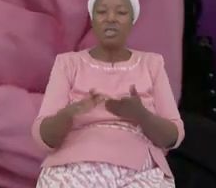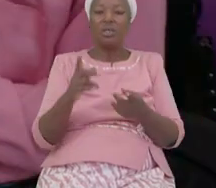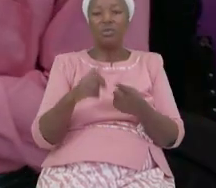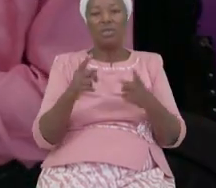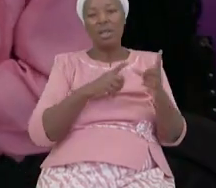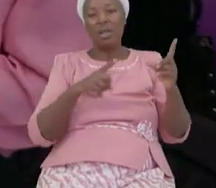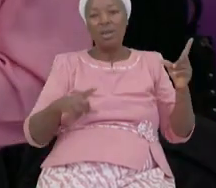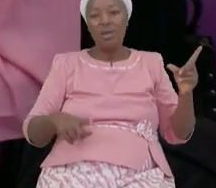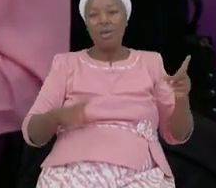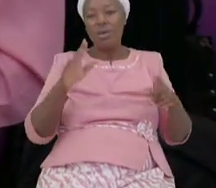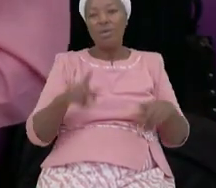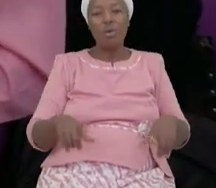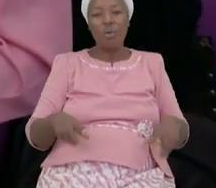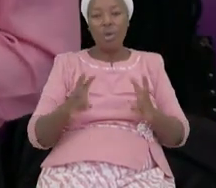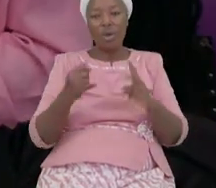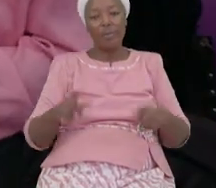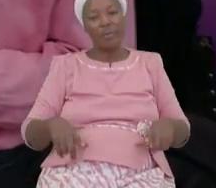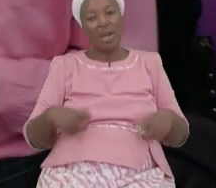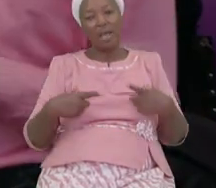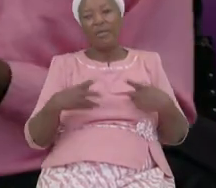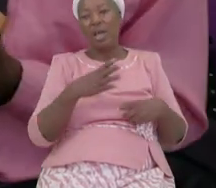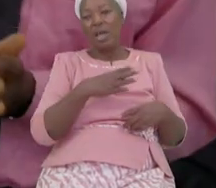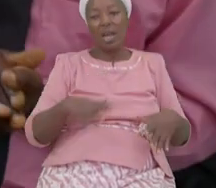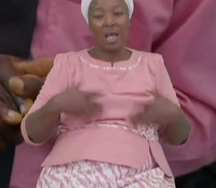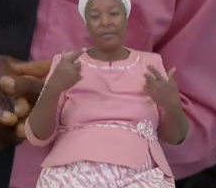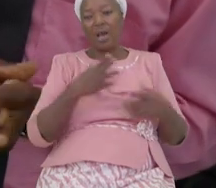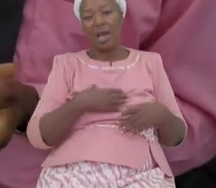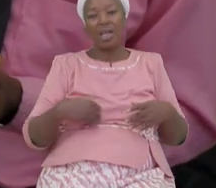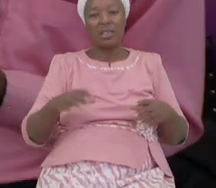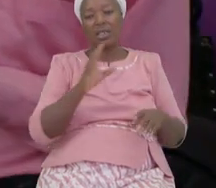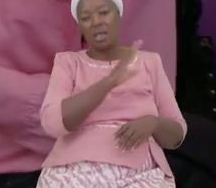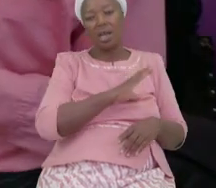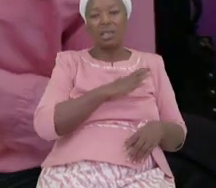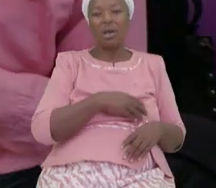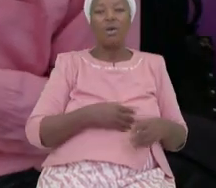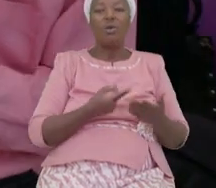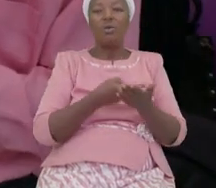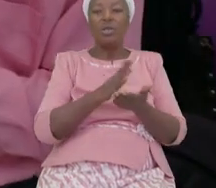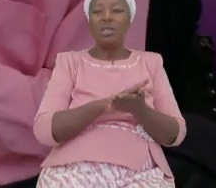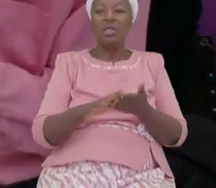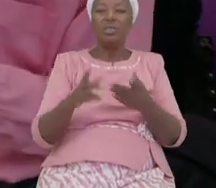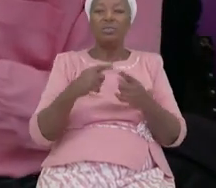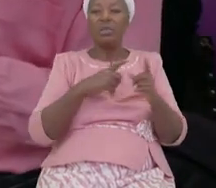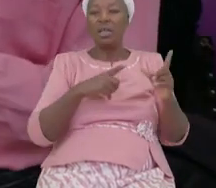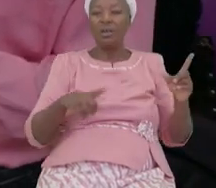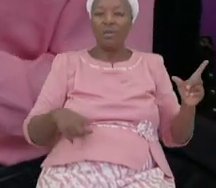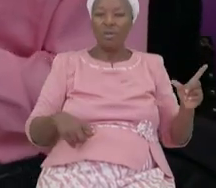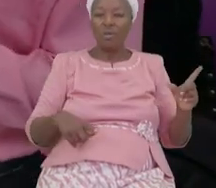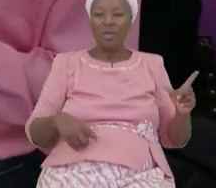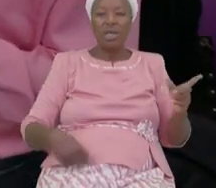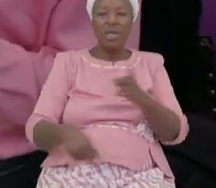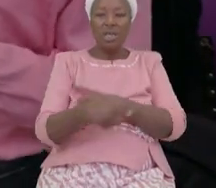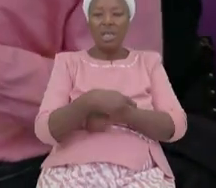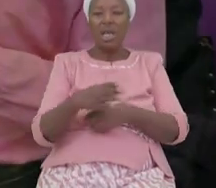Lord, your lifestyle and character. Holiness unto the Lord, day after